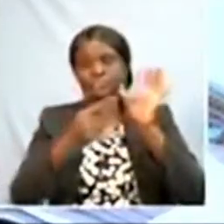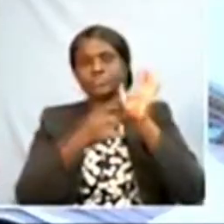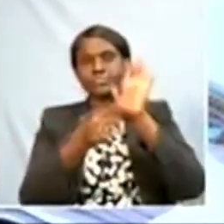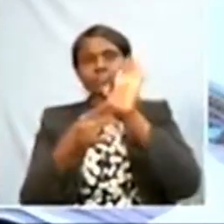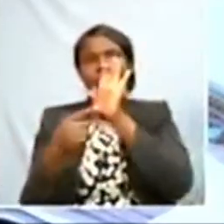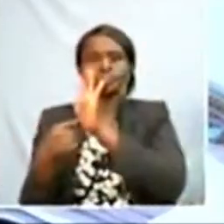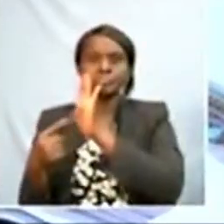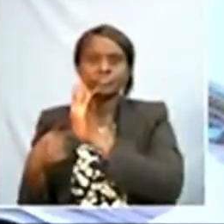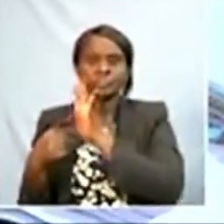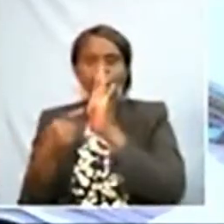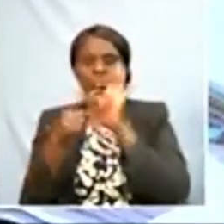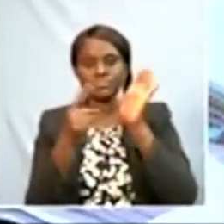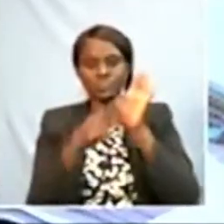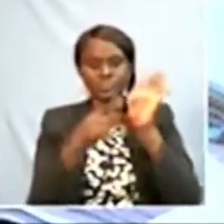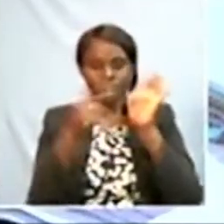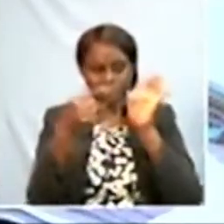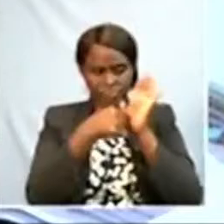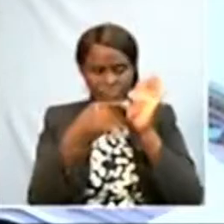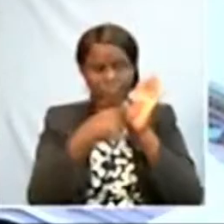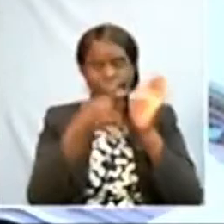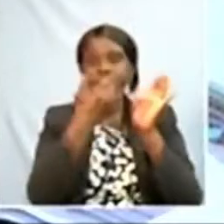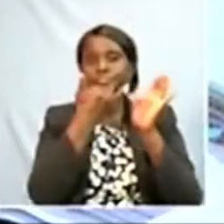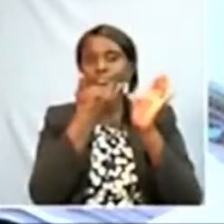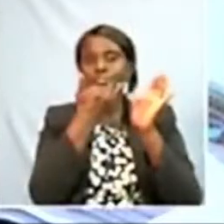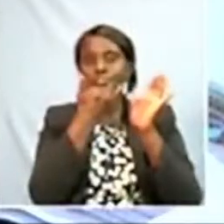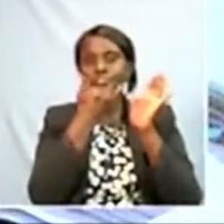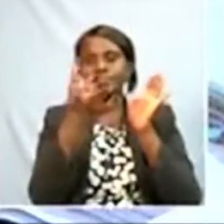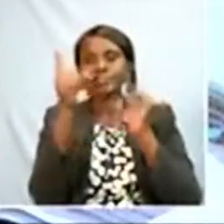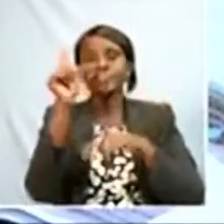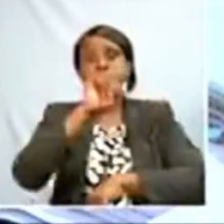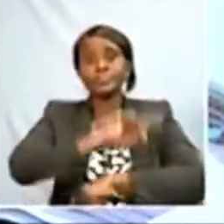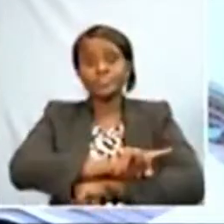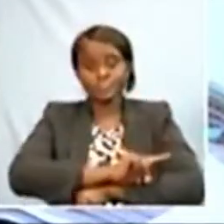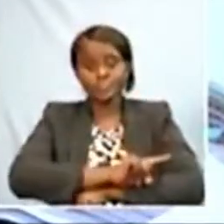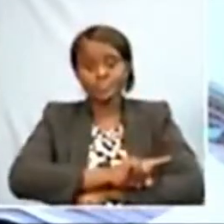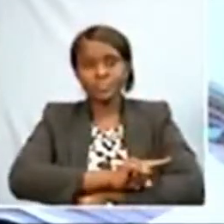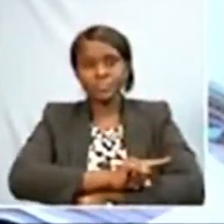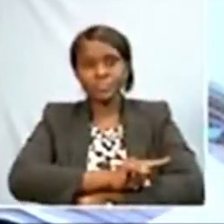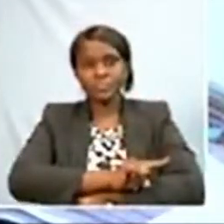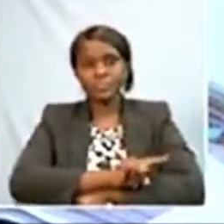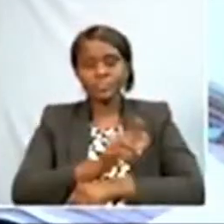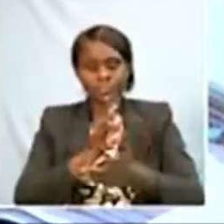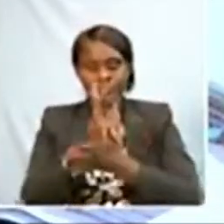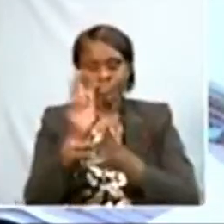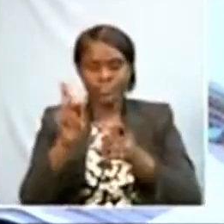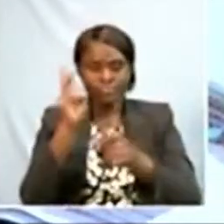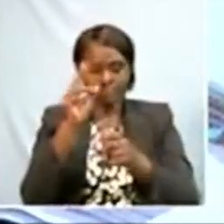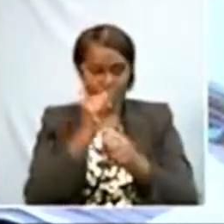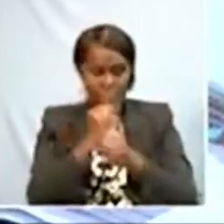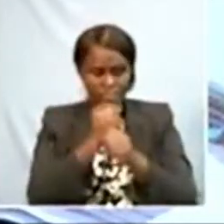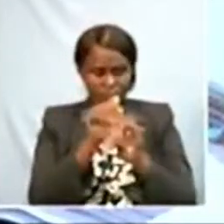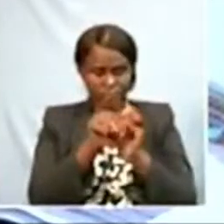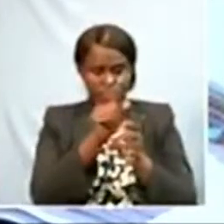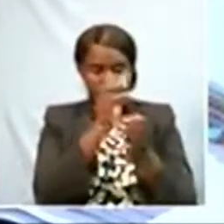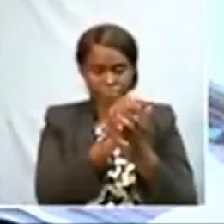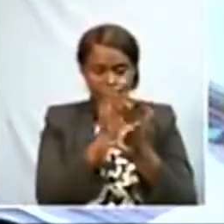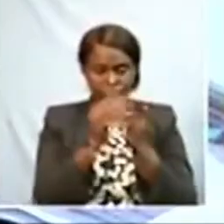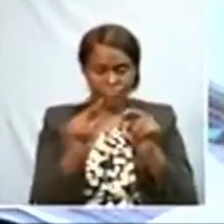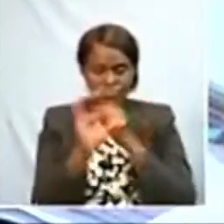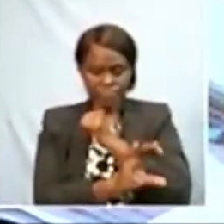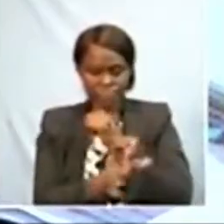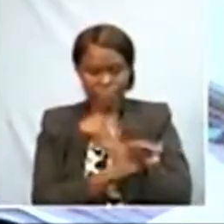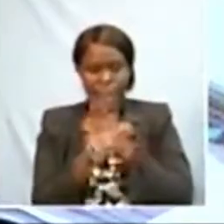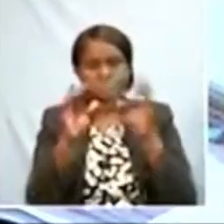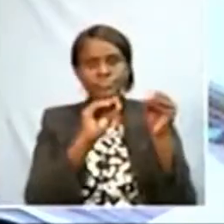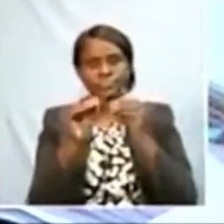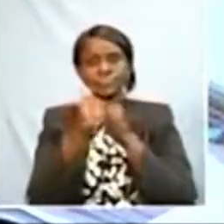exposing these failures. One day, right people will occupy these offices and this country will move to